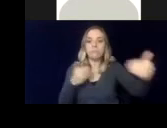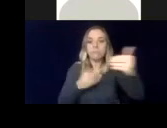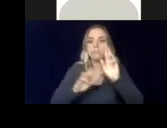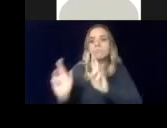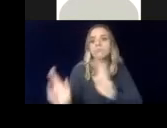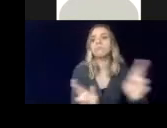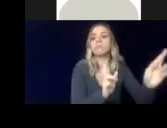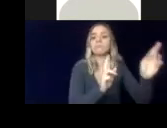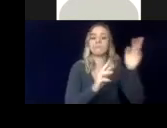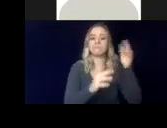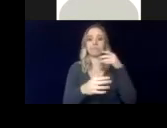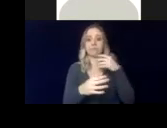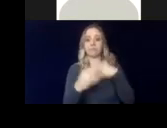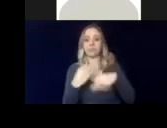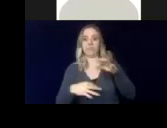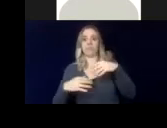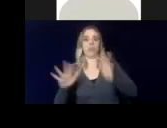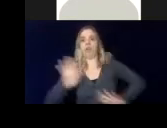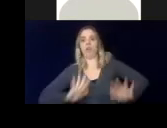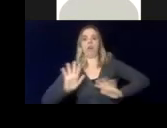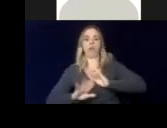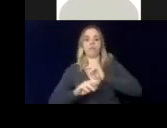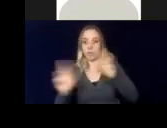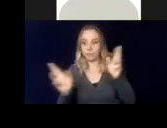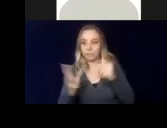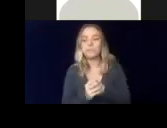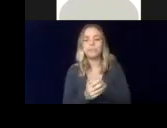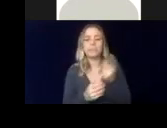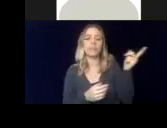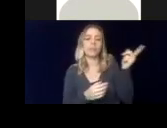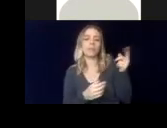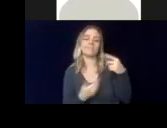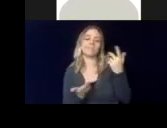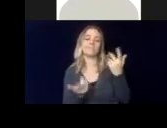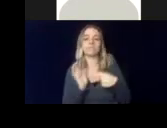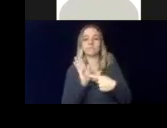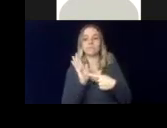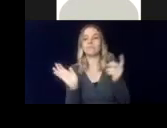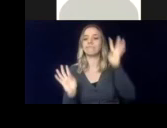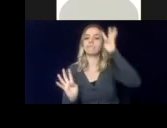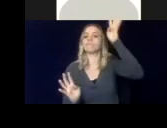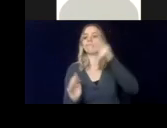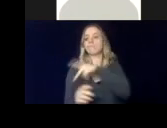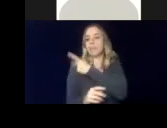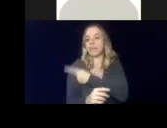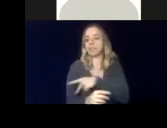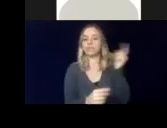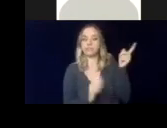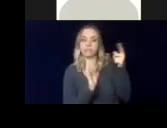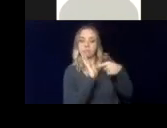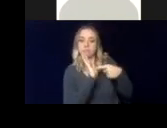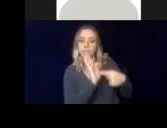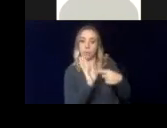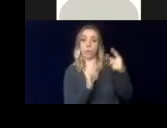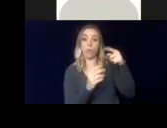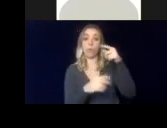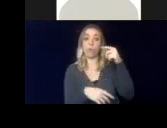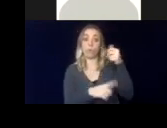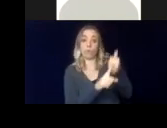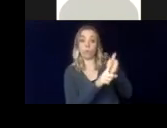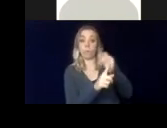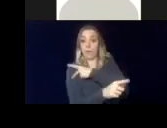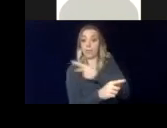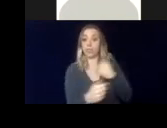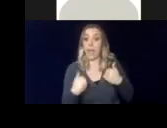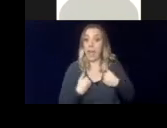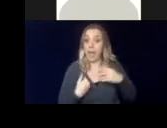fake patient to show how we can actually identify if the person has a disability, what type of disability they